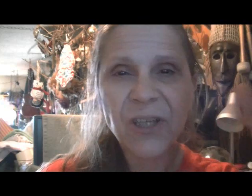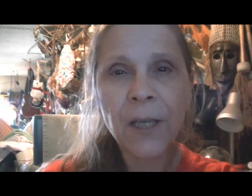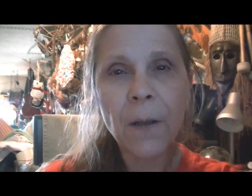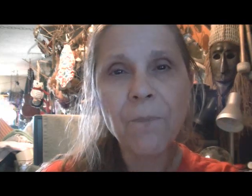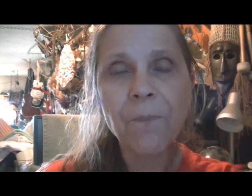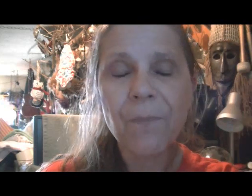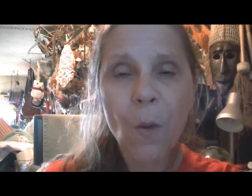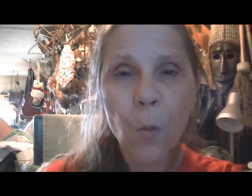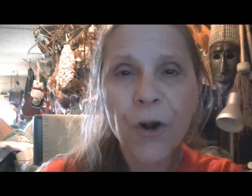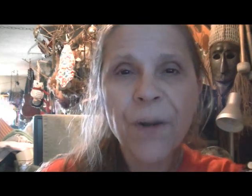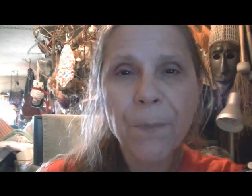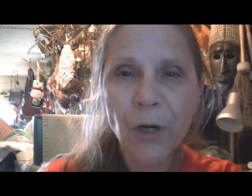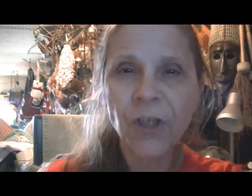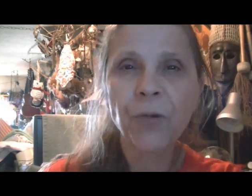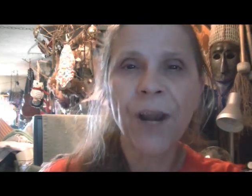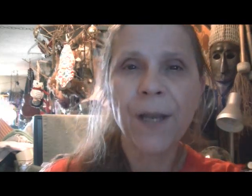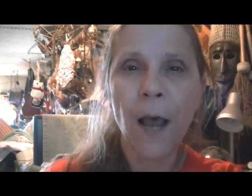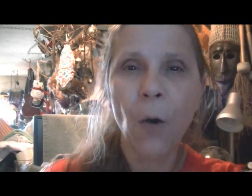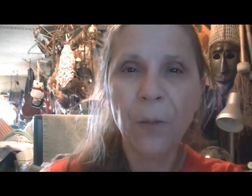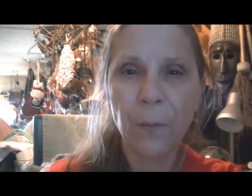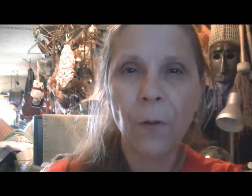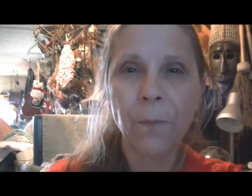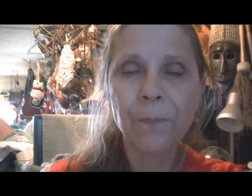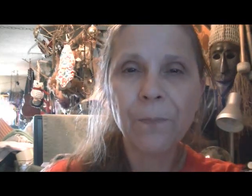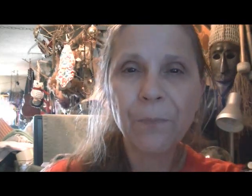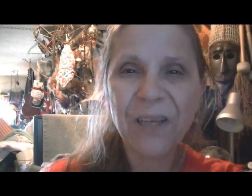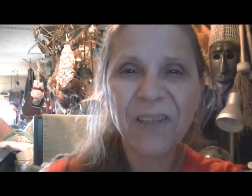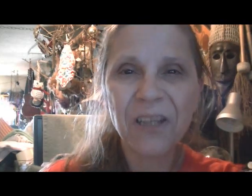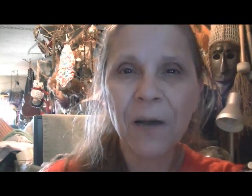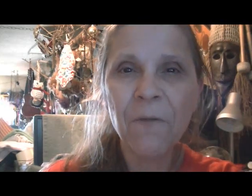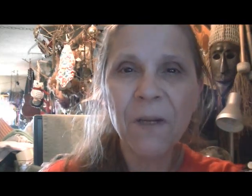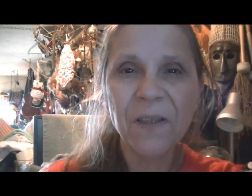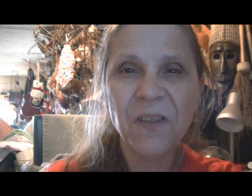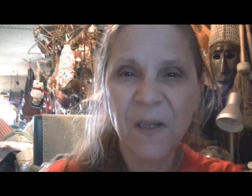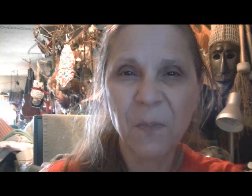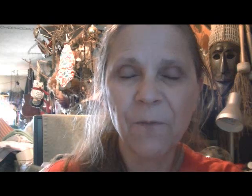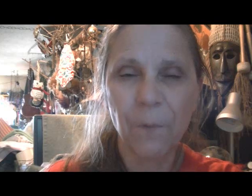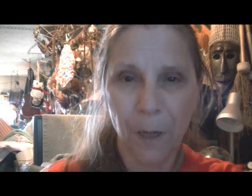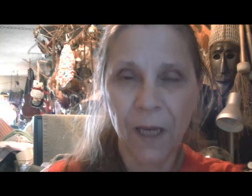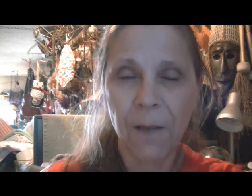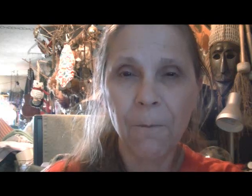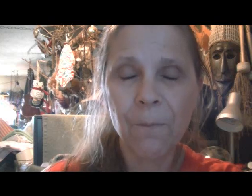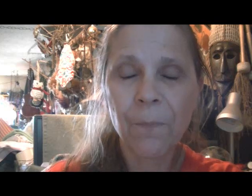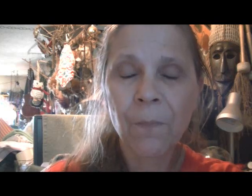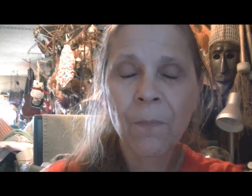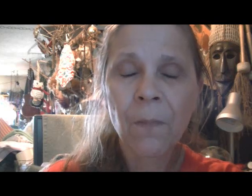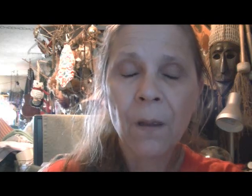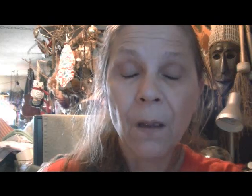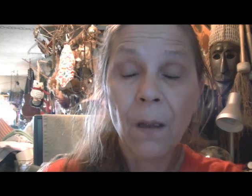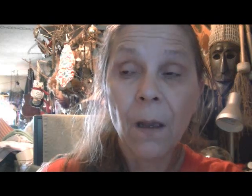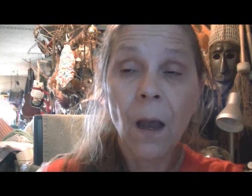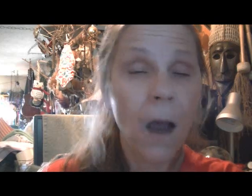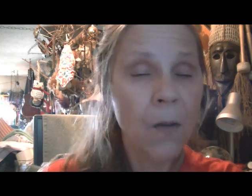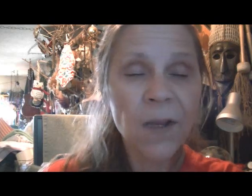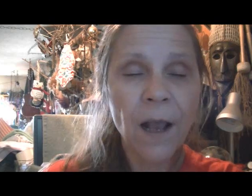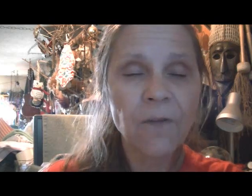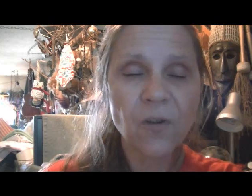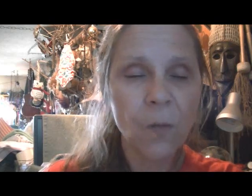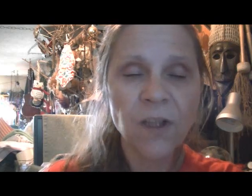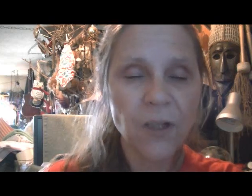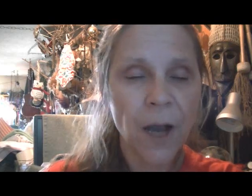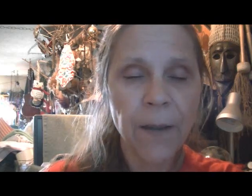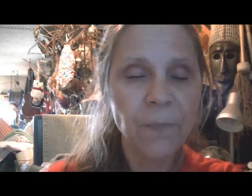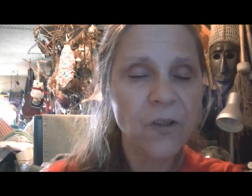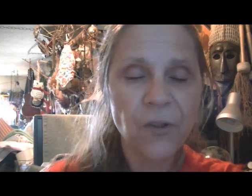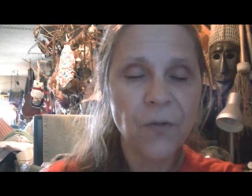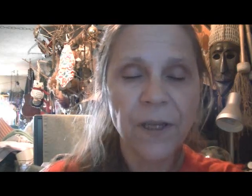But you see, we're in a purge right now, people, because the government is desperate for money. I only have so